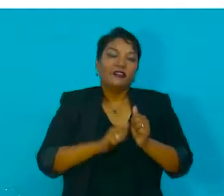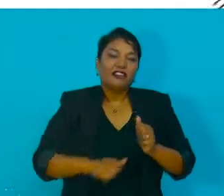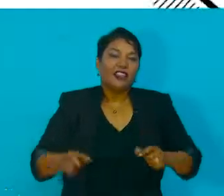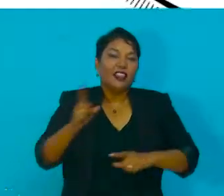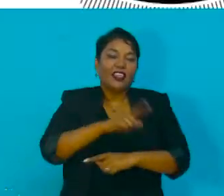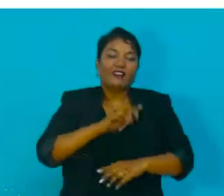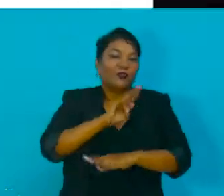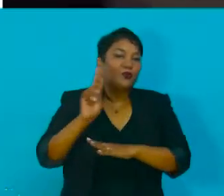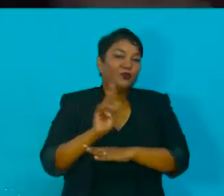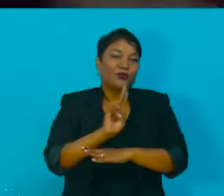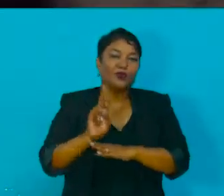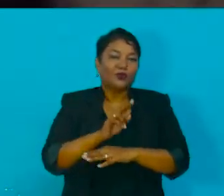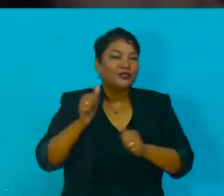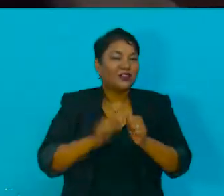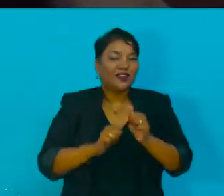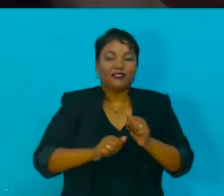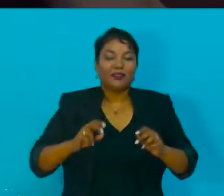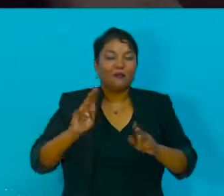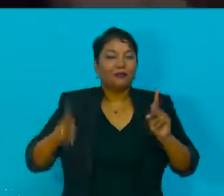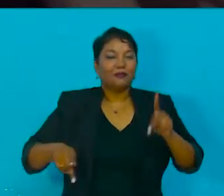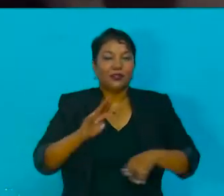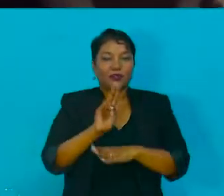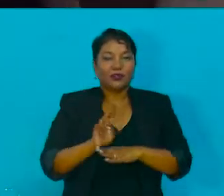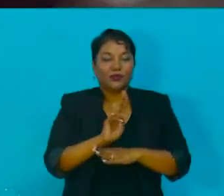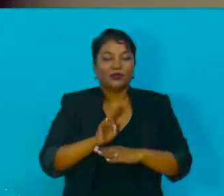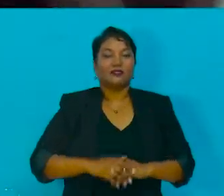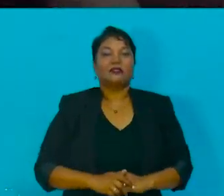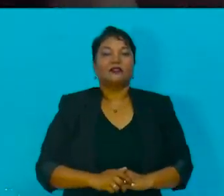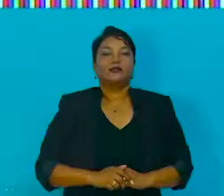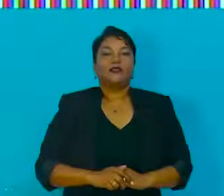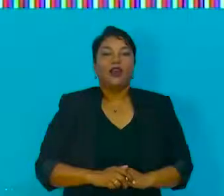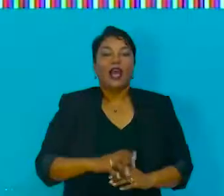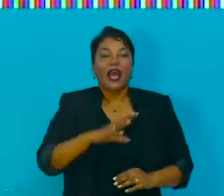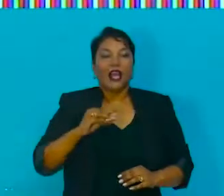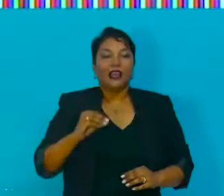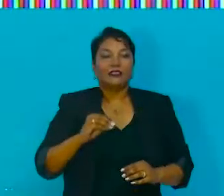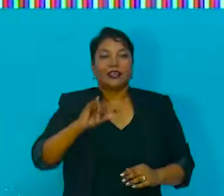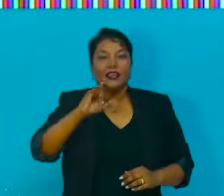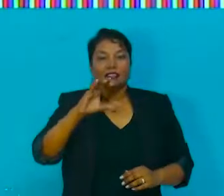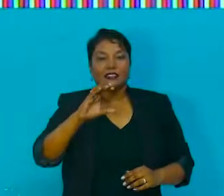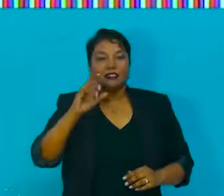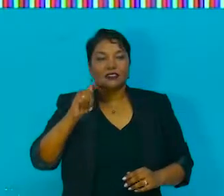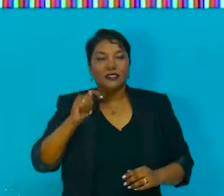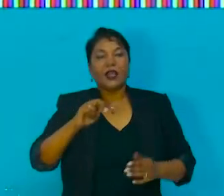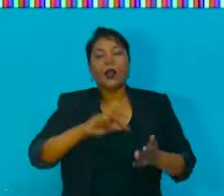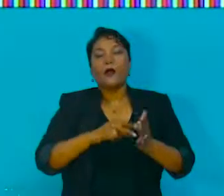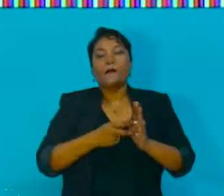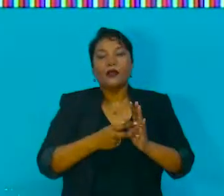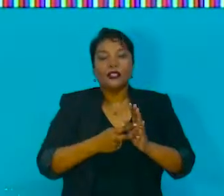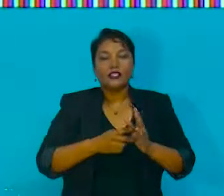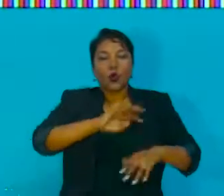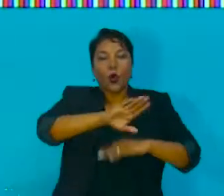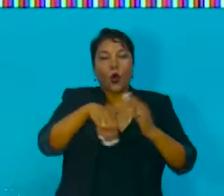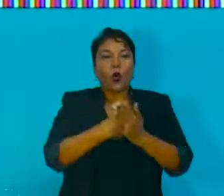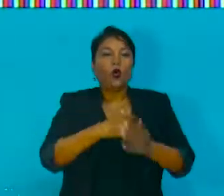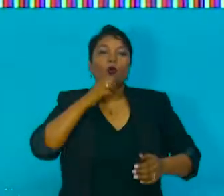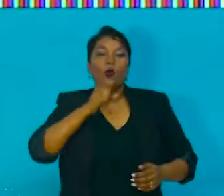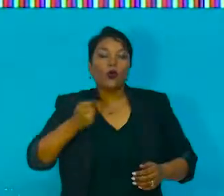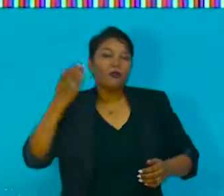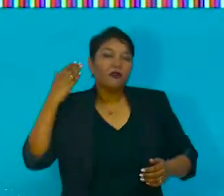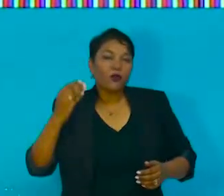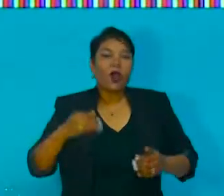daily function, literally at our fingertips. It is an umbrella term used to encompass all rapidly